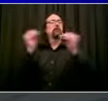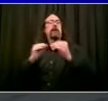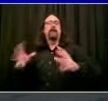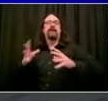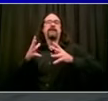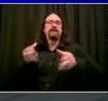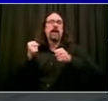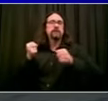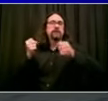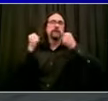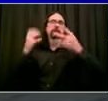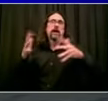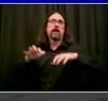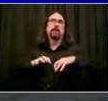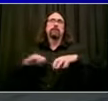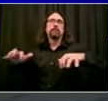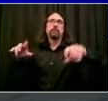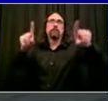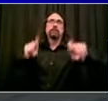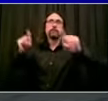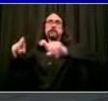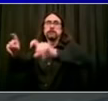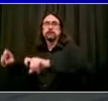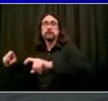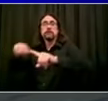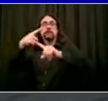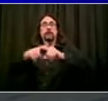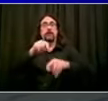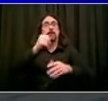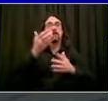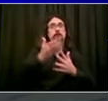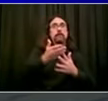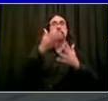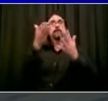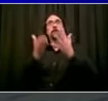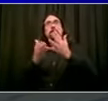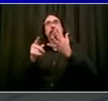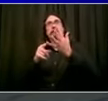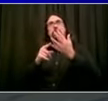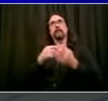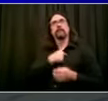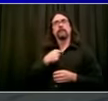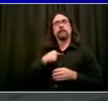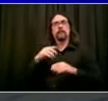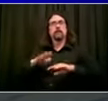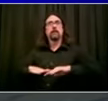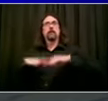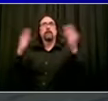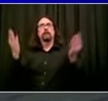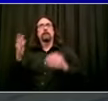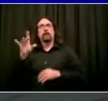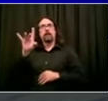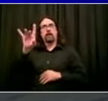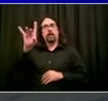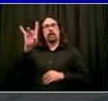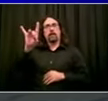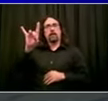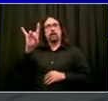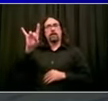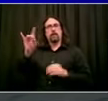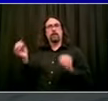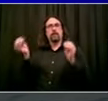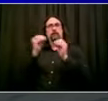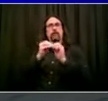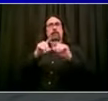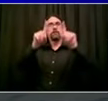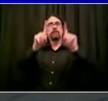our high-risk communities, so that if you are going to your trusted doctor, we want your doctor to have one of our machines so that you can get a